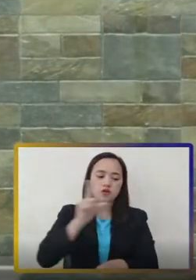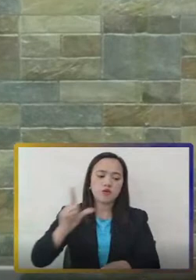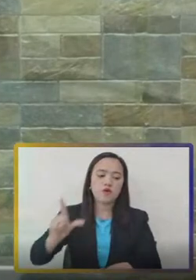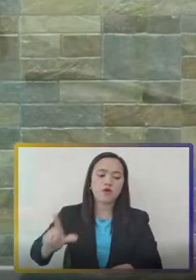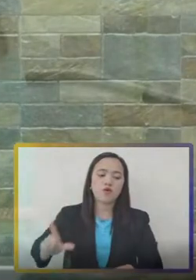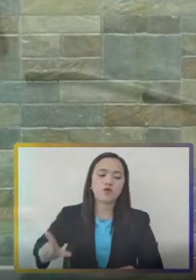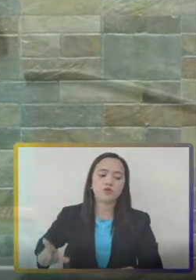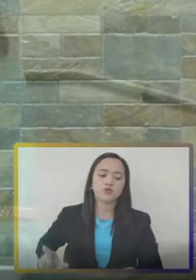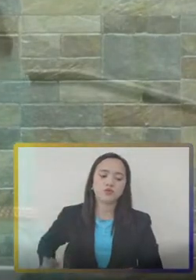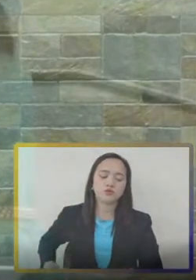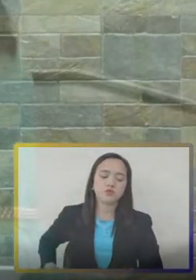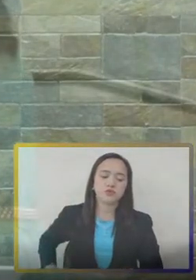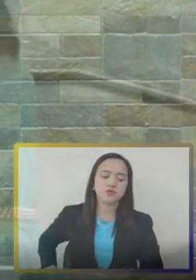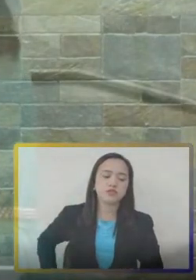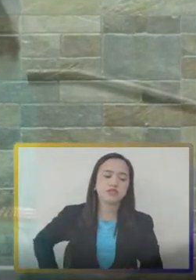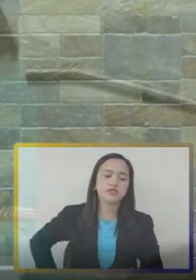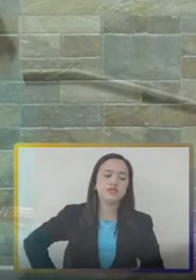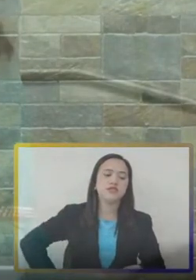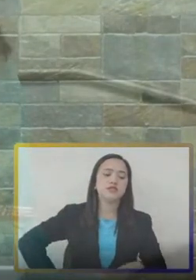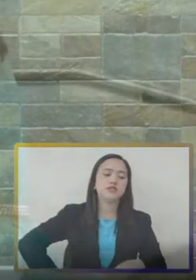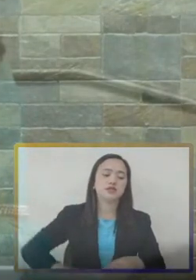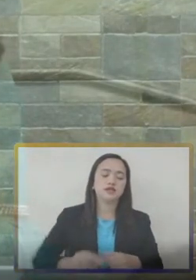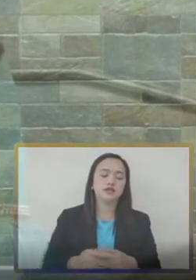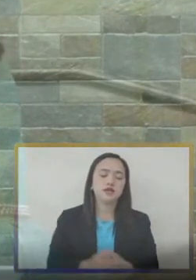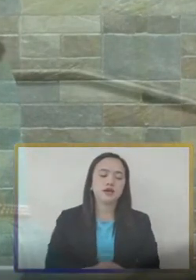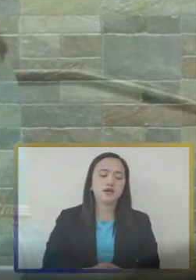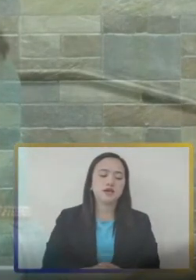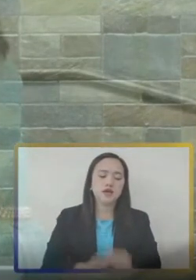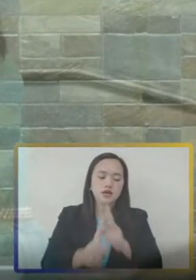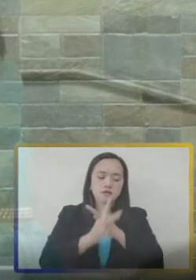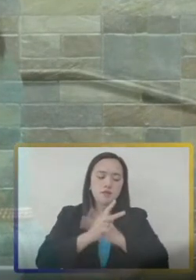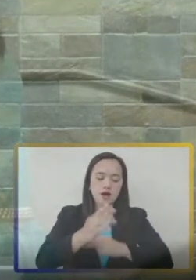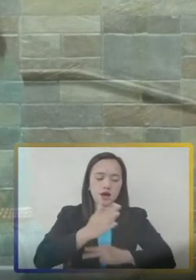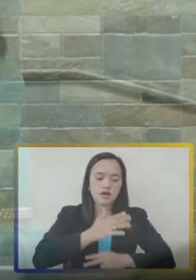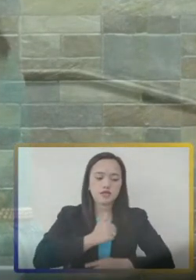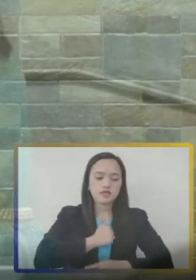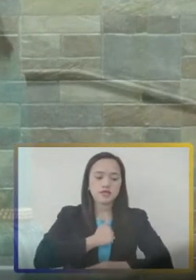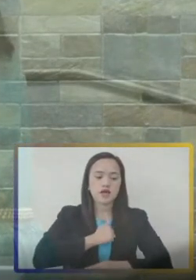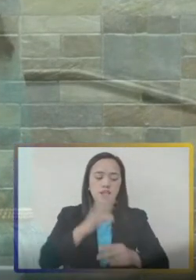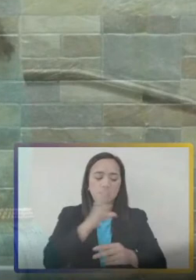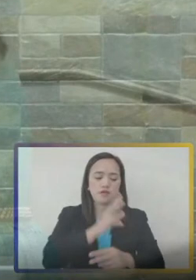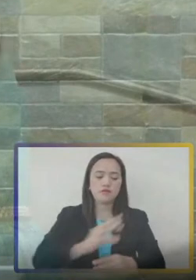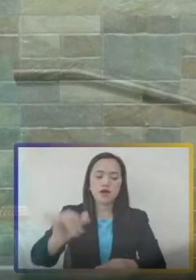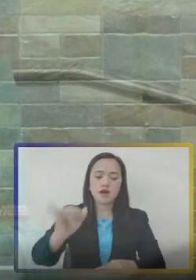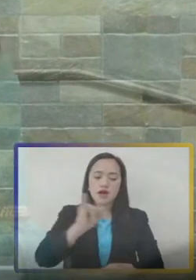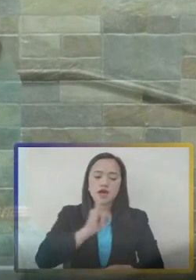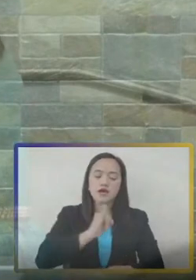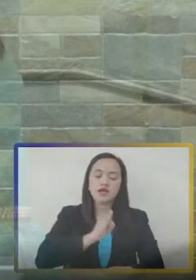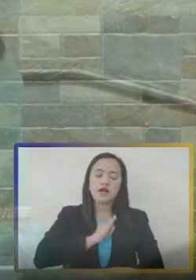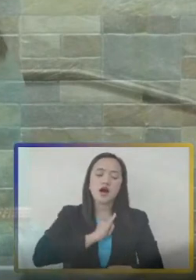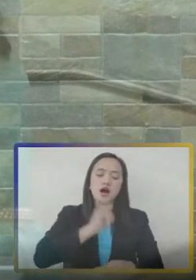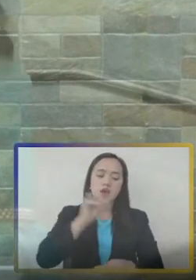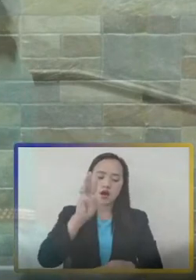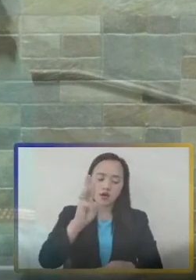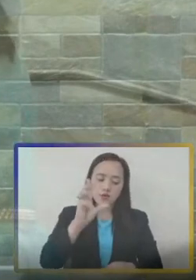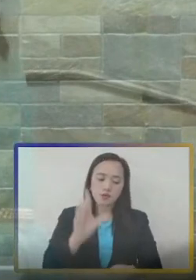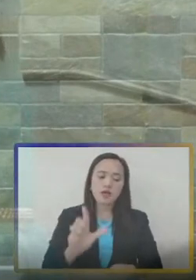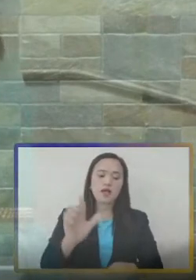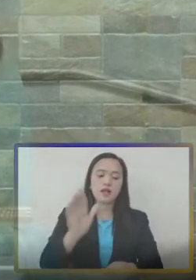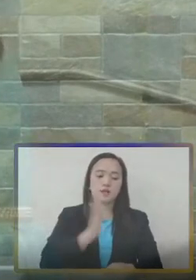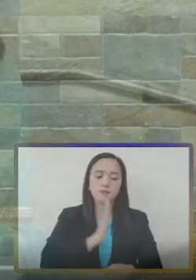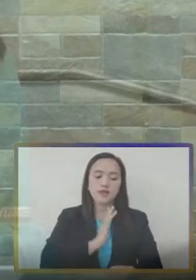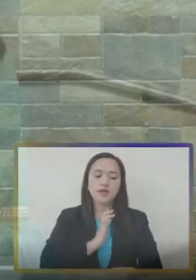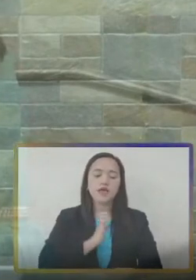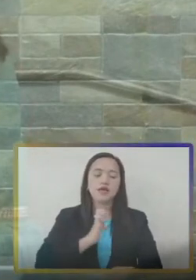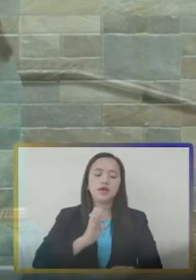consecrated, Lord, to thee. Take myself and I